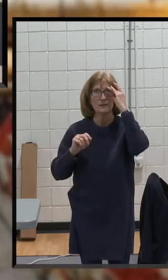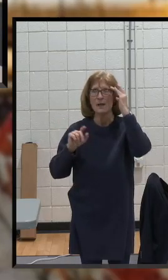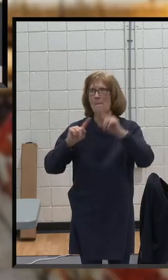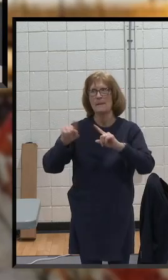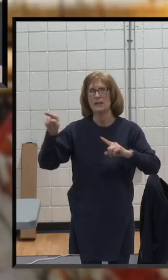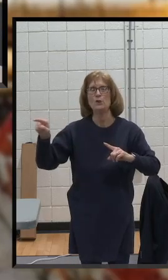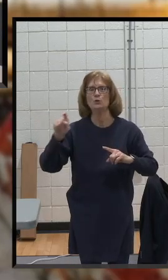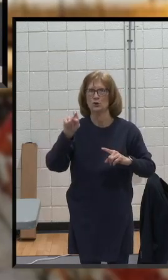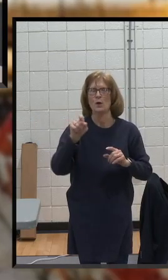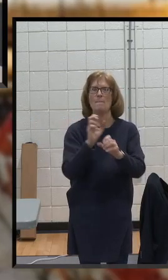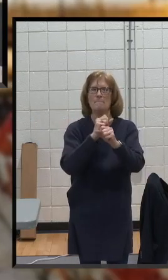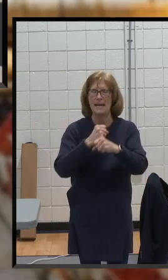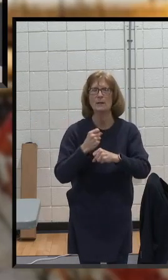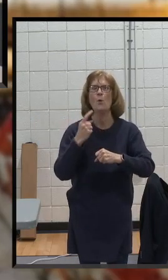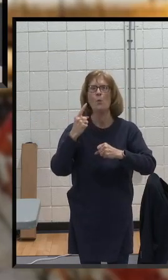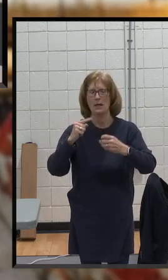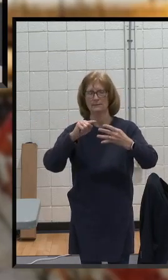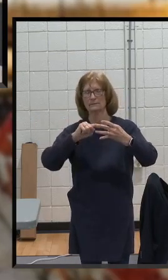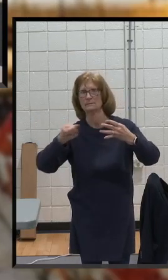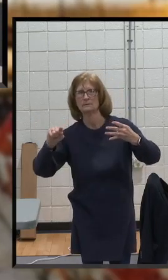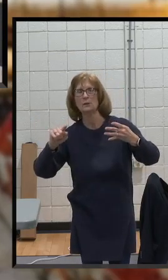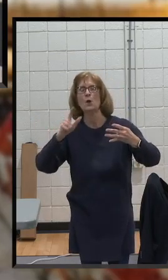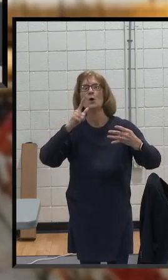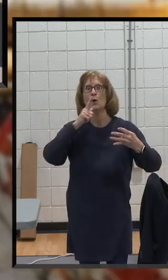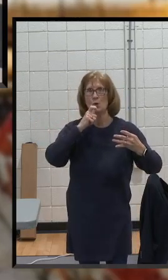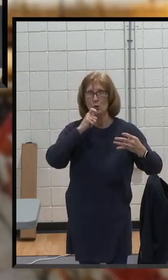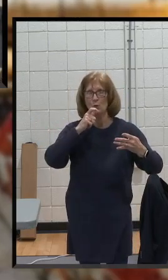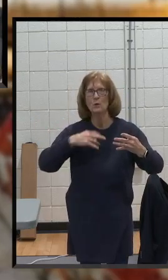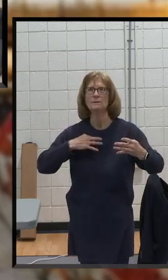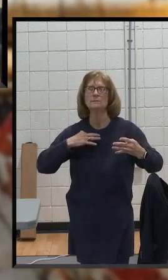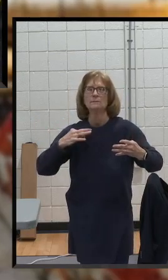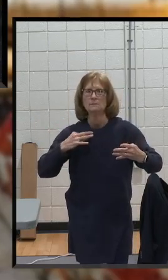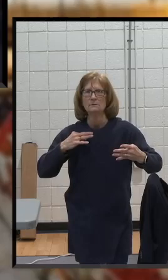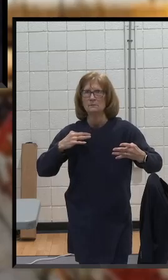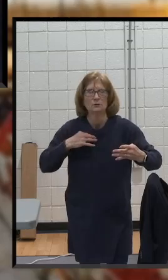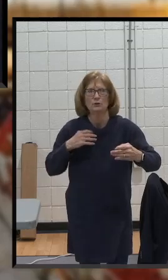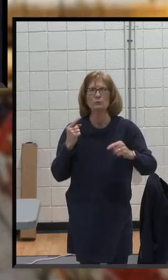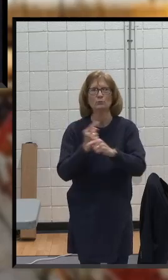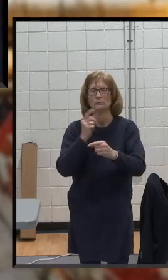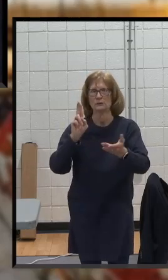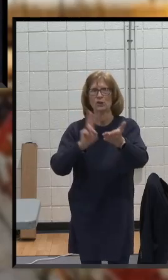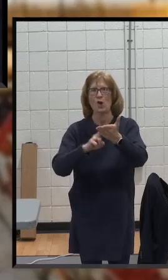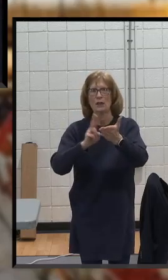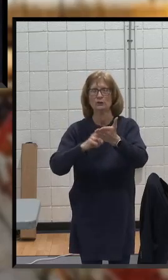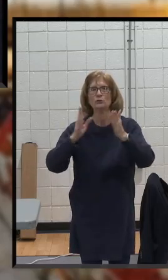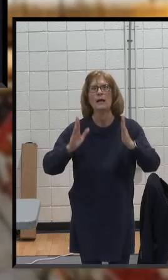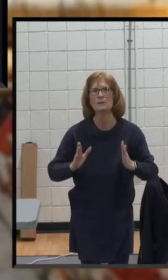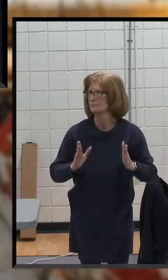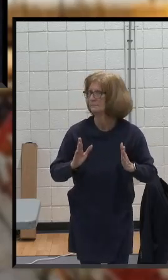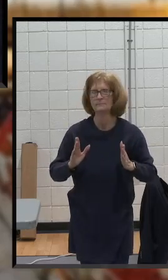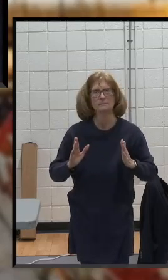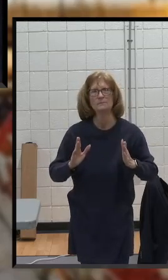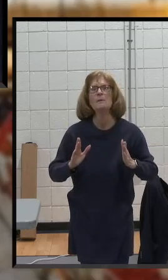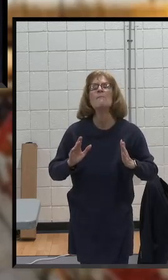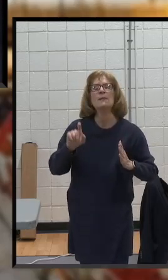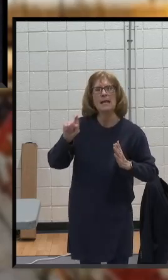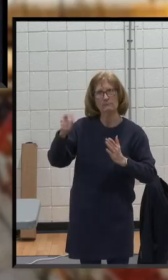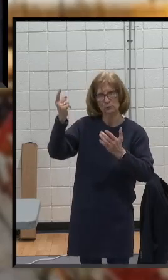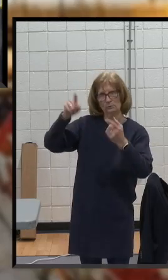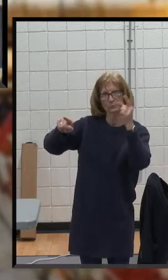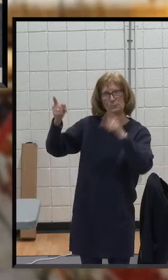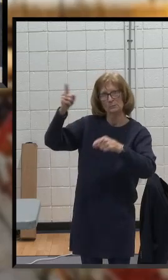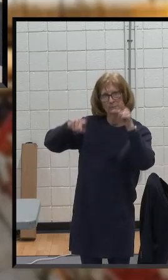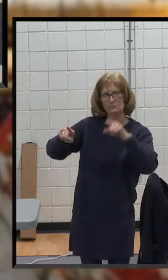bid process that whoever is the contractor, they engage in community benefit agreement with